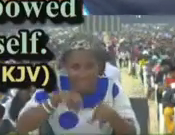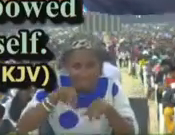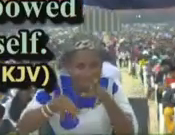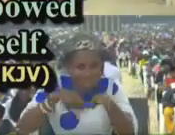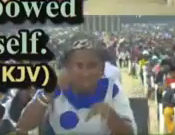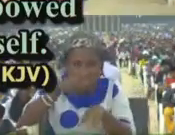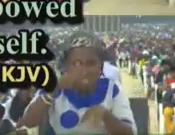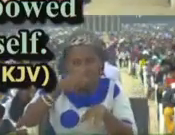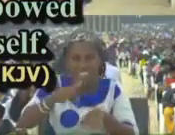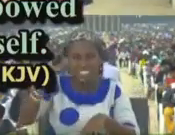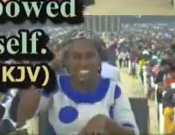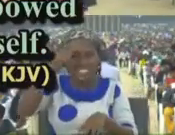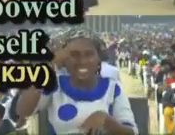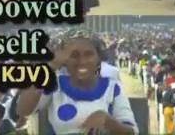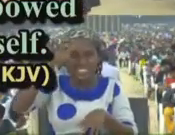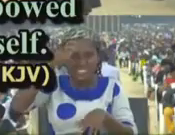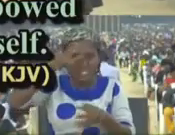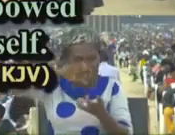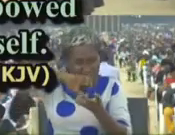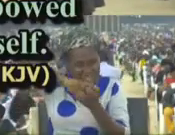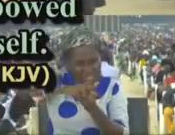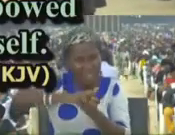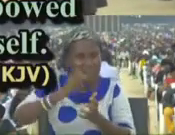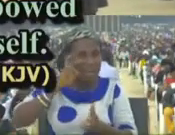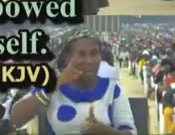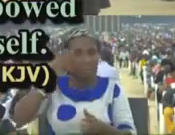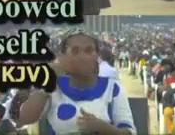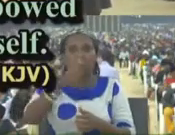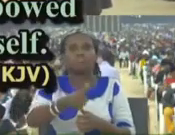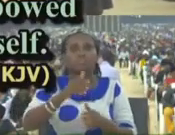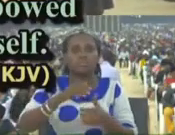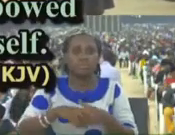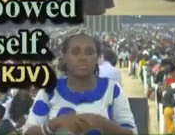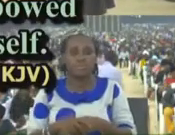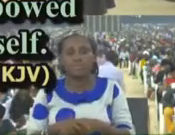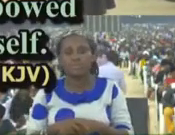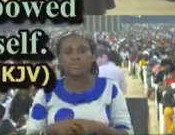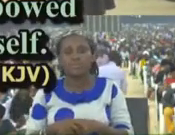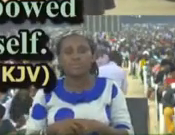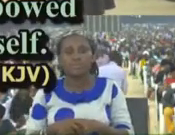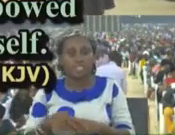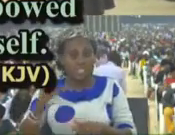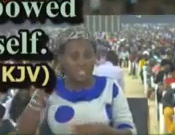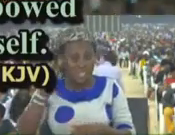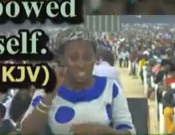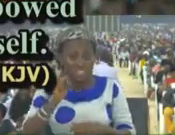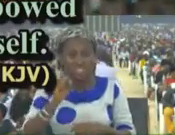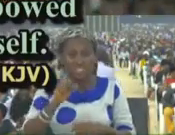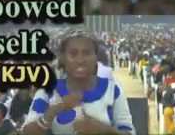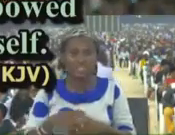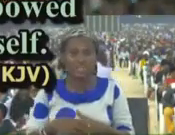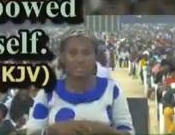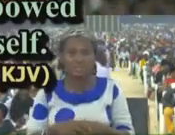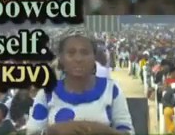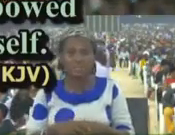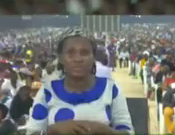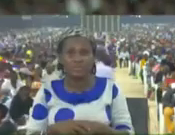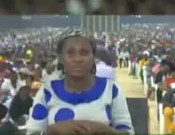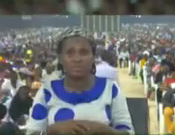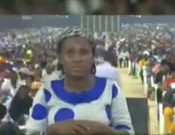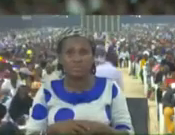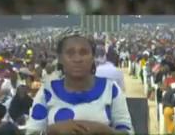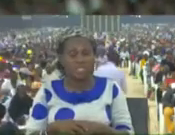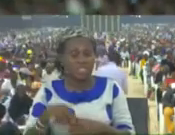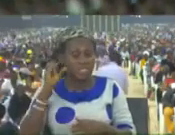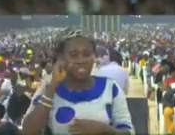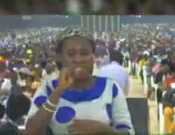bound her like that. She was a spectacle of